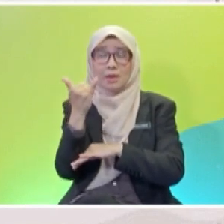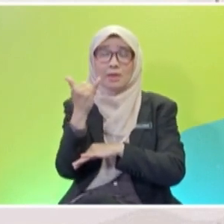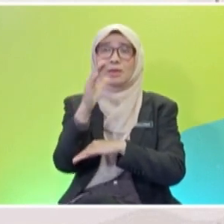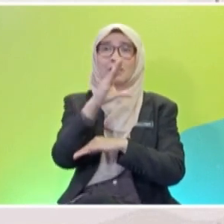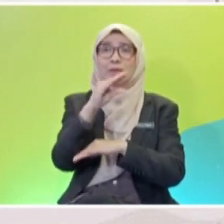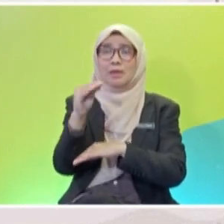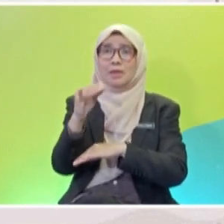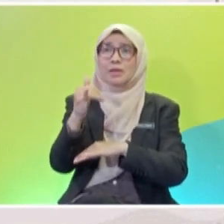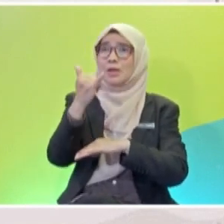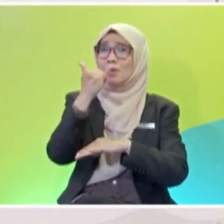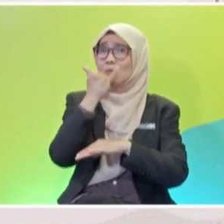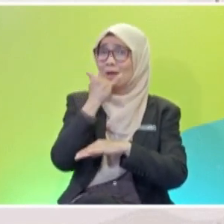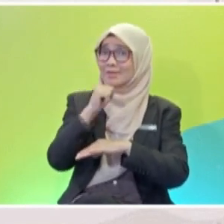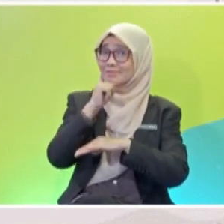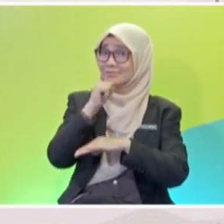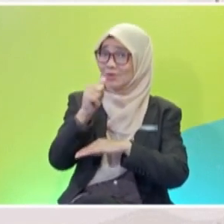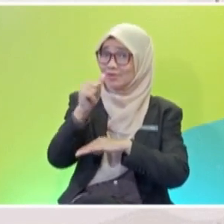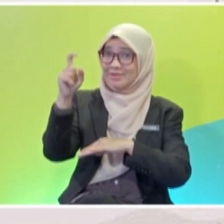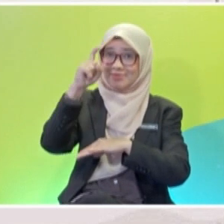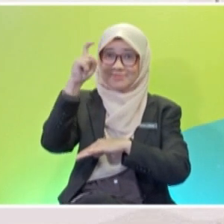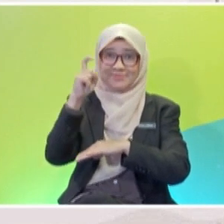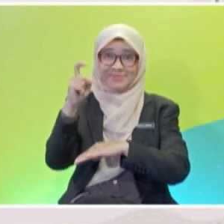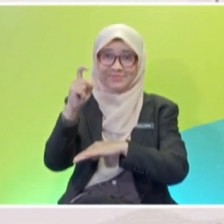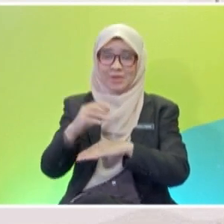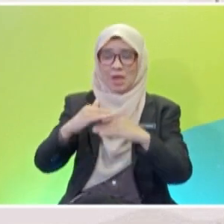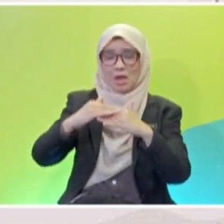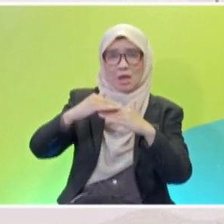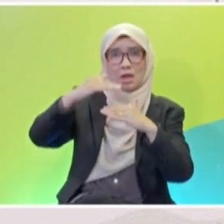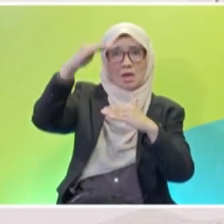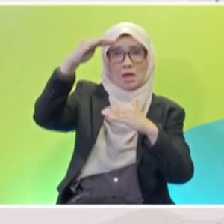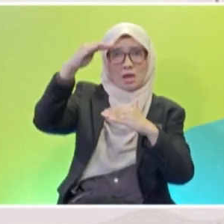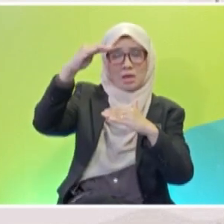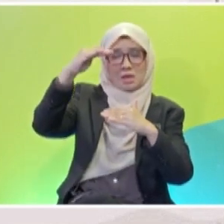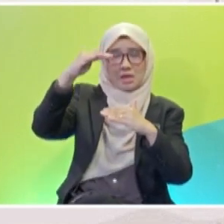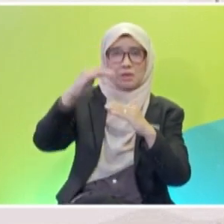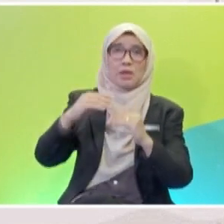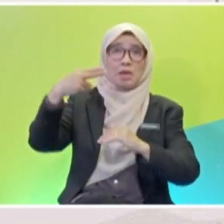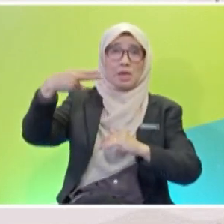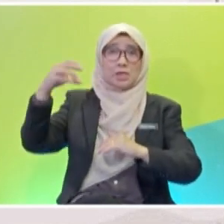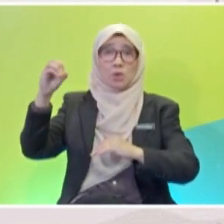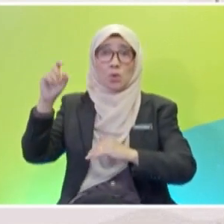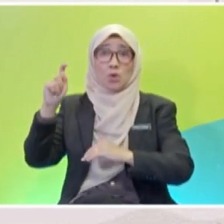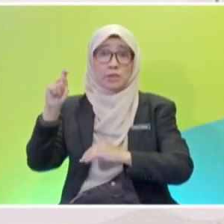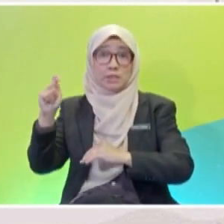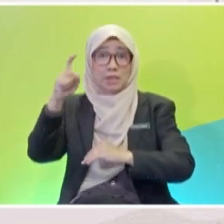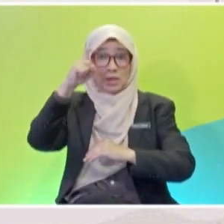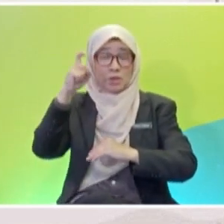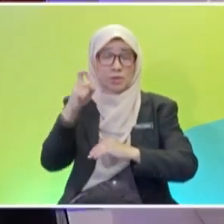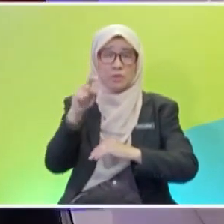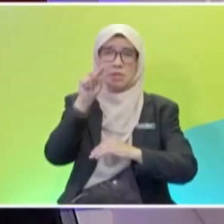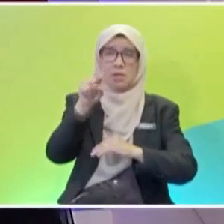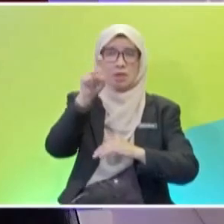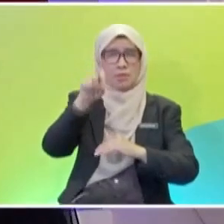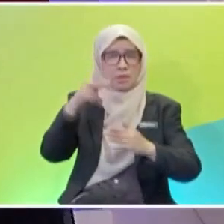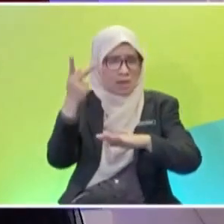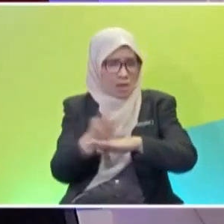not? So this is a kind of a higher level, higher order thinking skill. And you need to